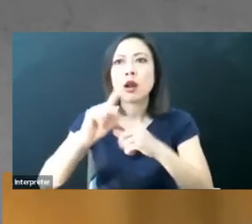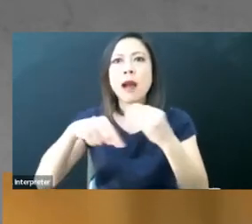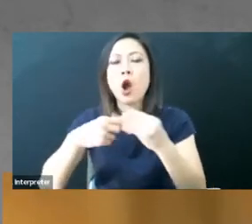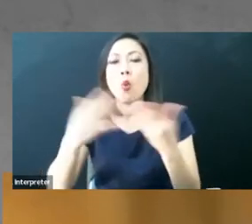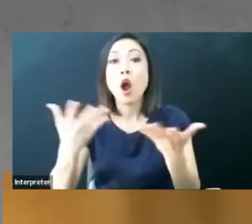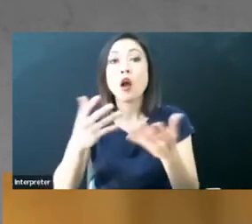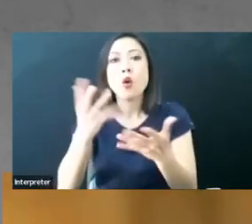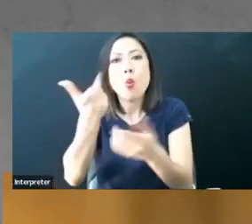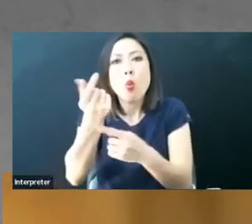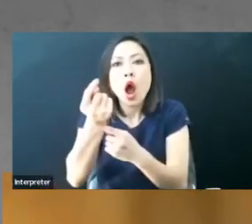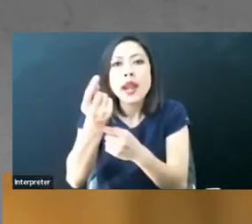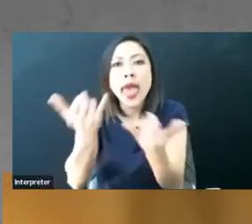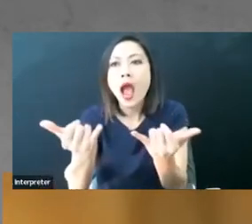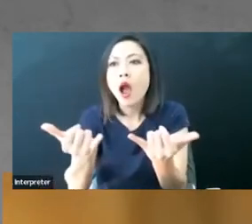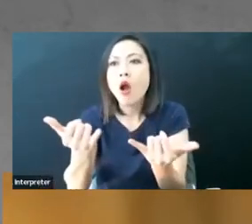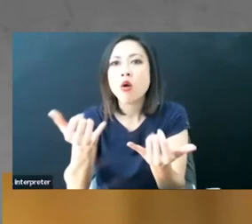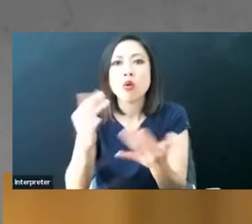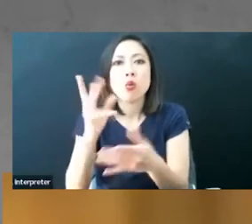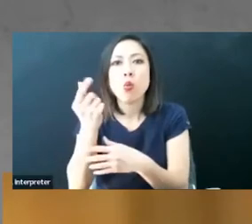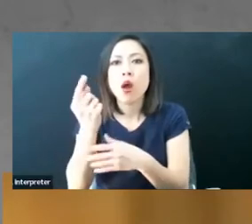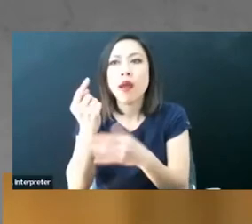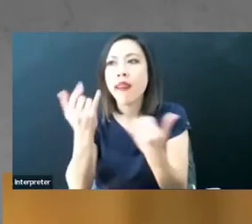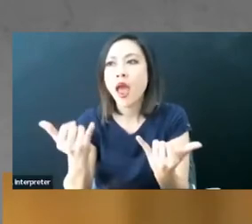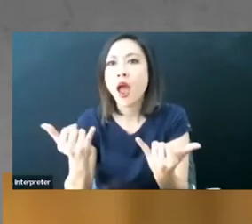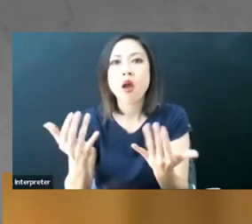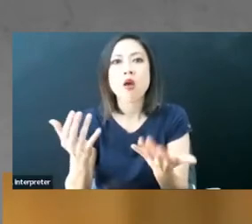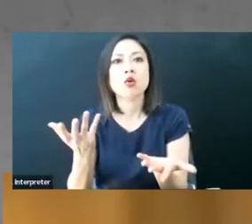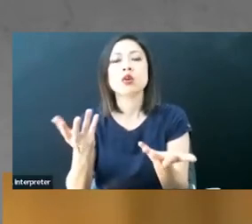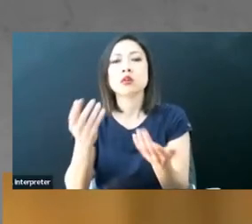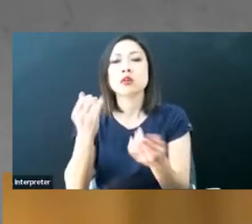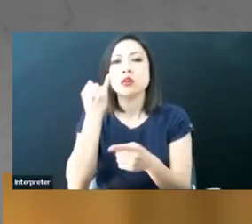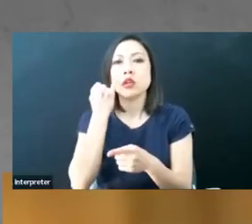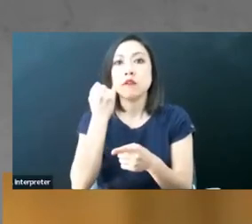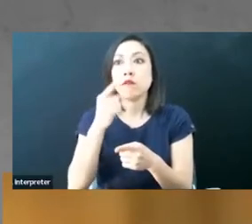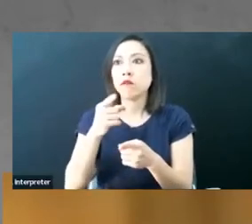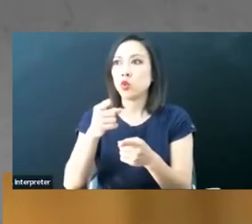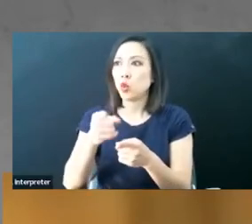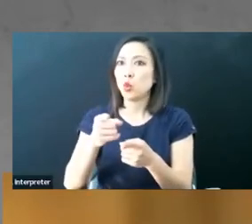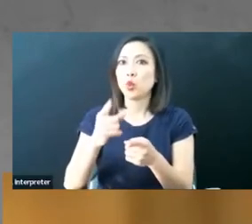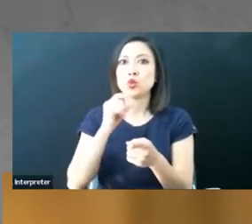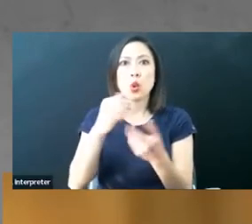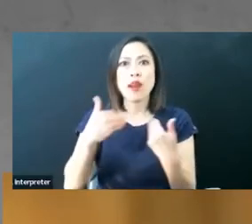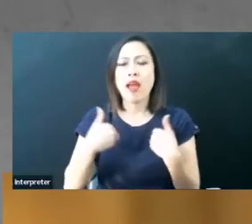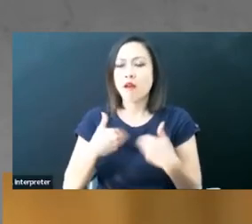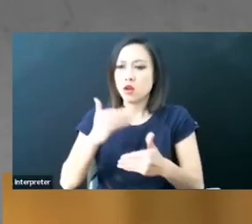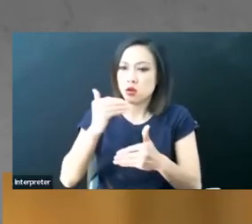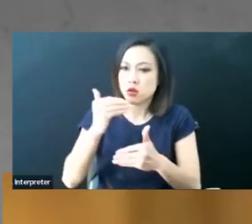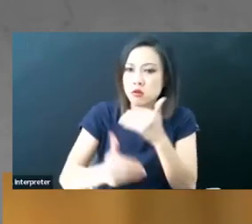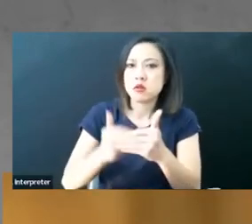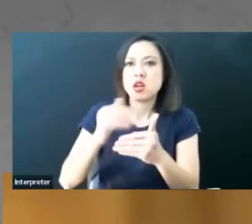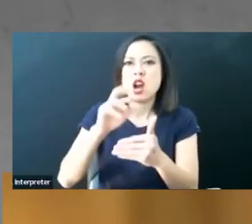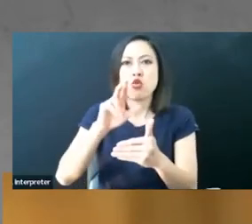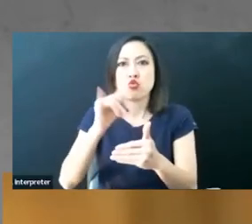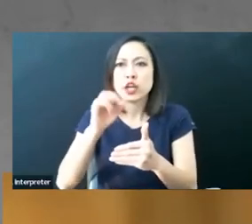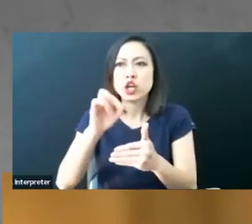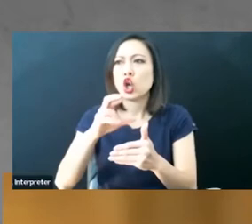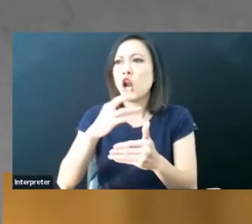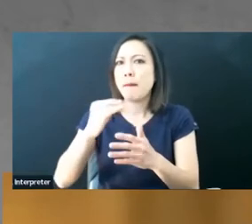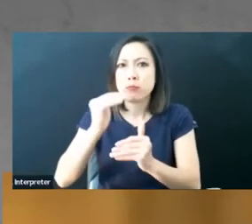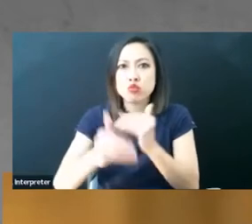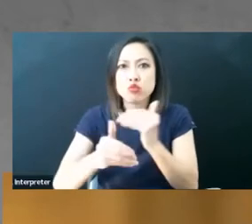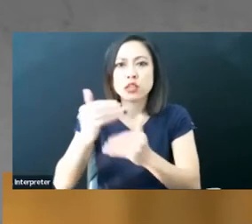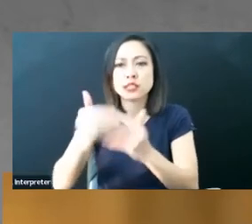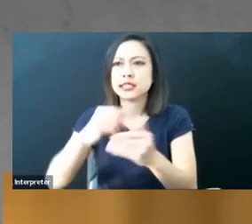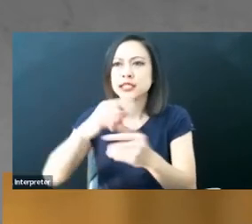That's table stakes. But if you don't put rigor and process and data around it, you're not going to accelerate the pace of